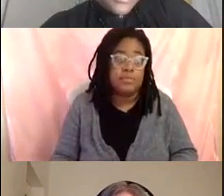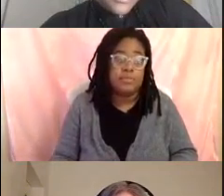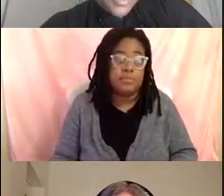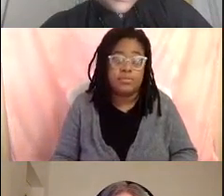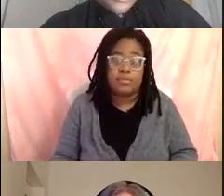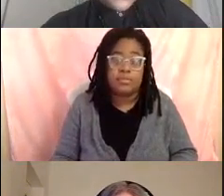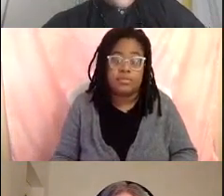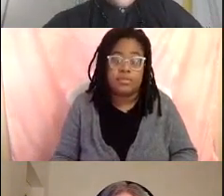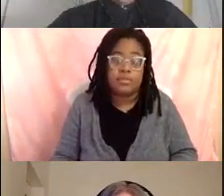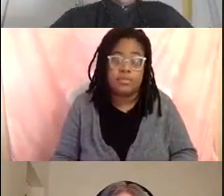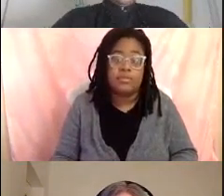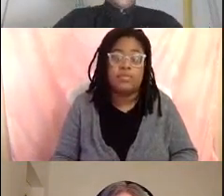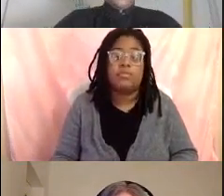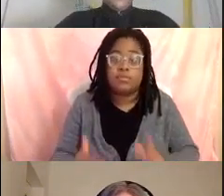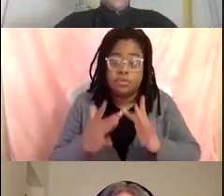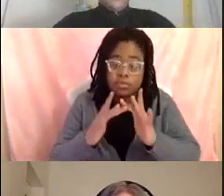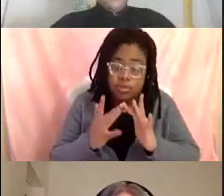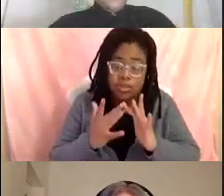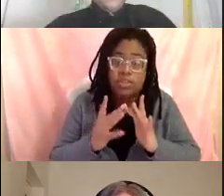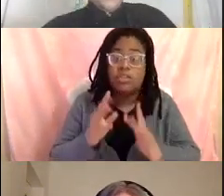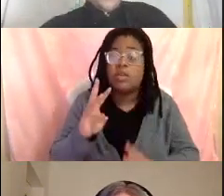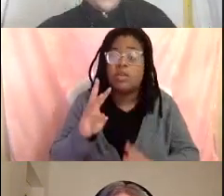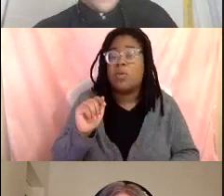People's Contextualizing internet wallpaper.